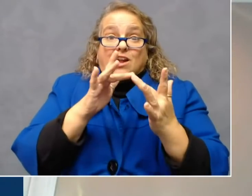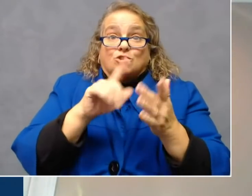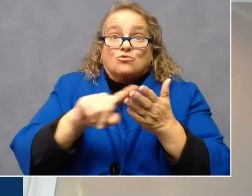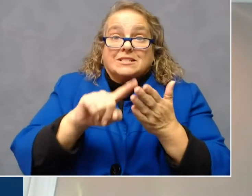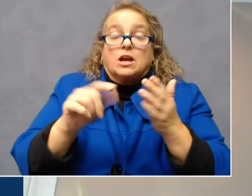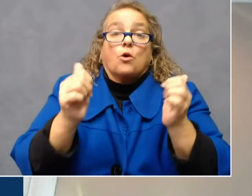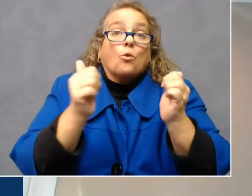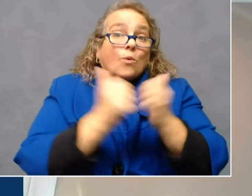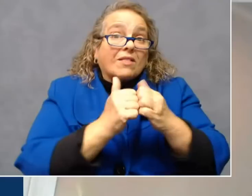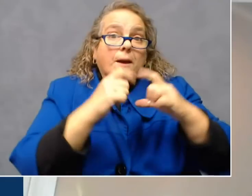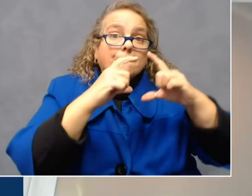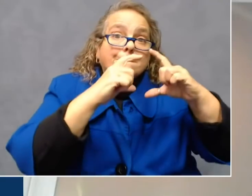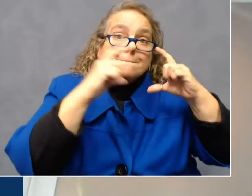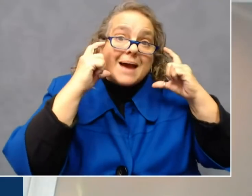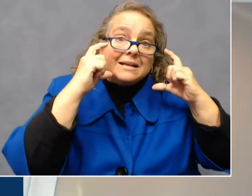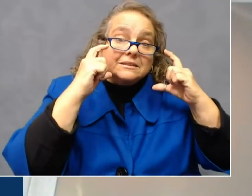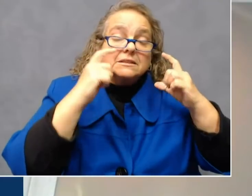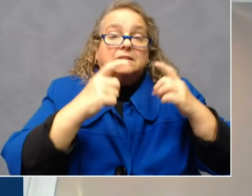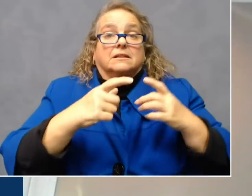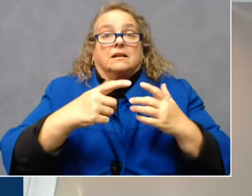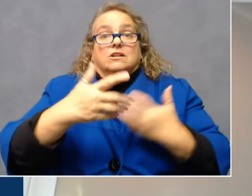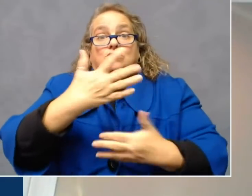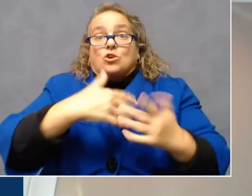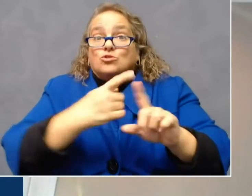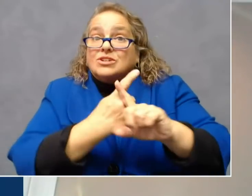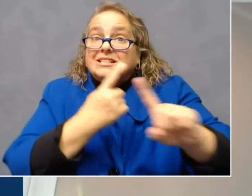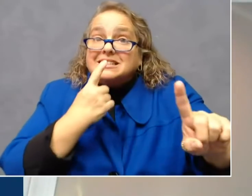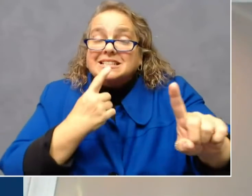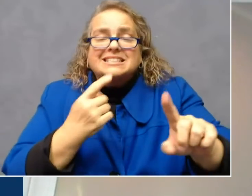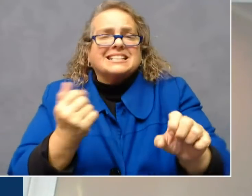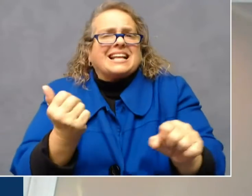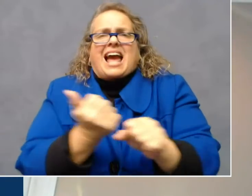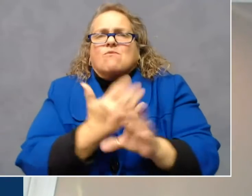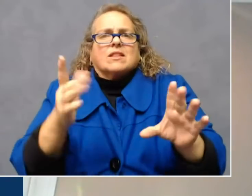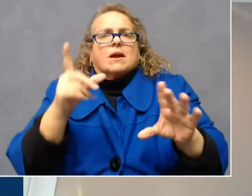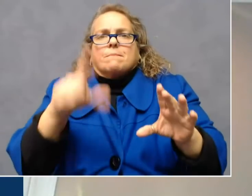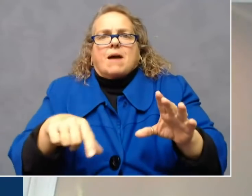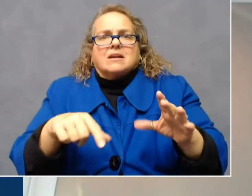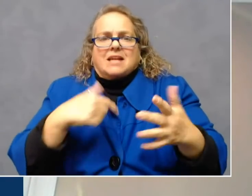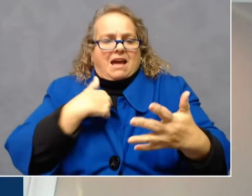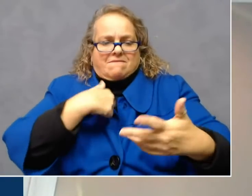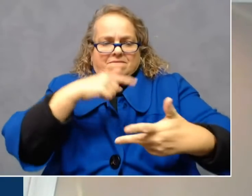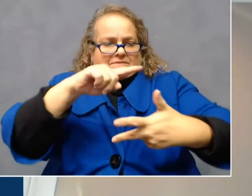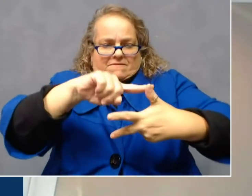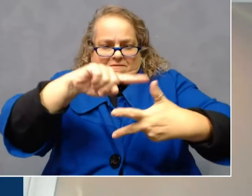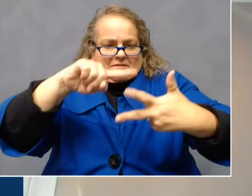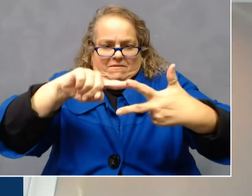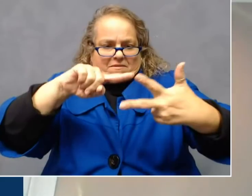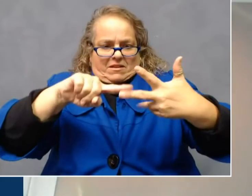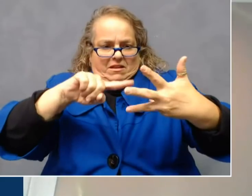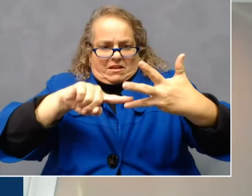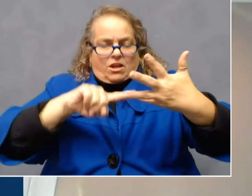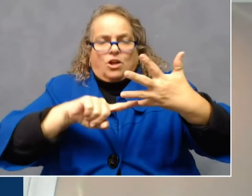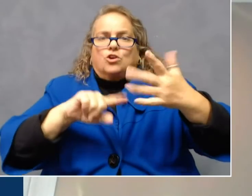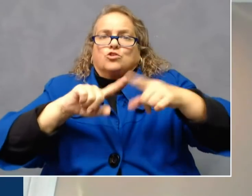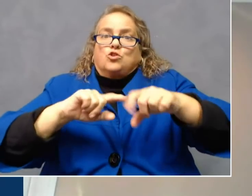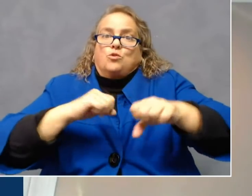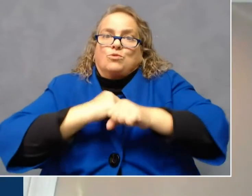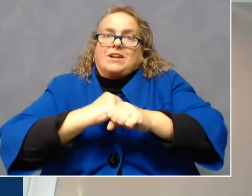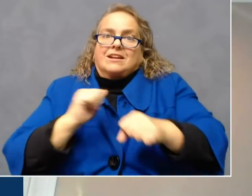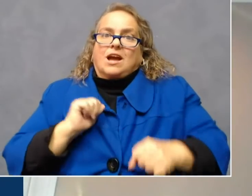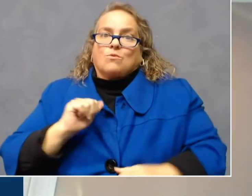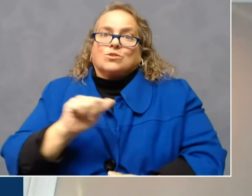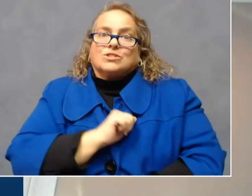social distancing, all the things that have been talked about in this hour for the last number of